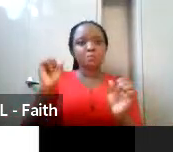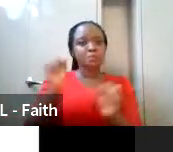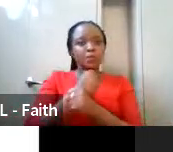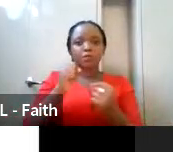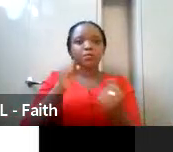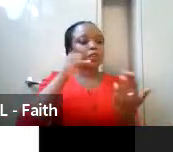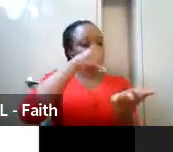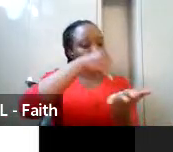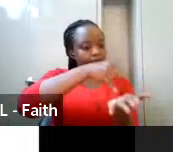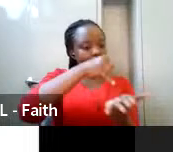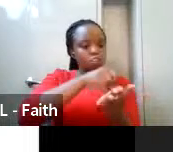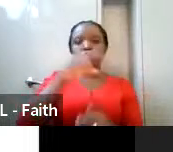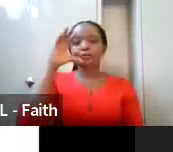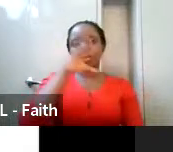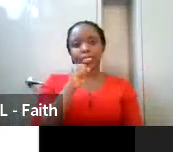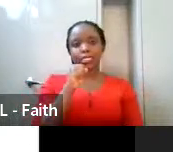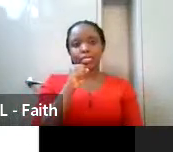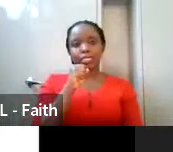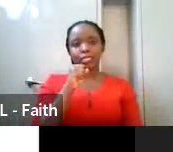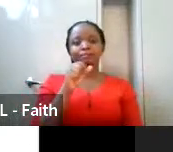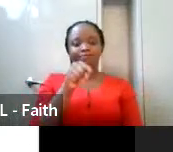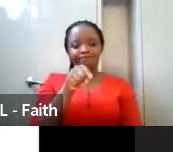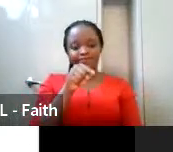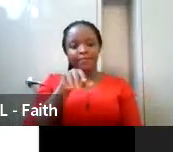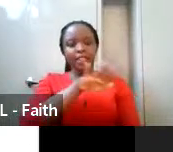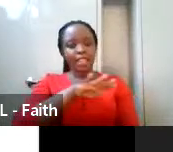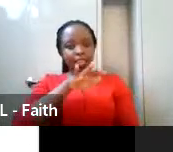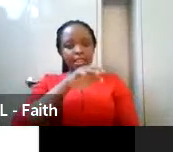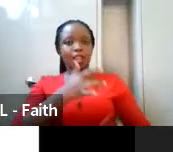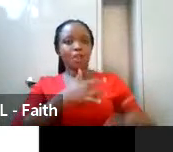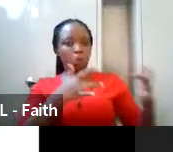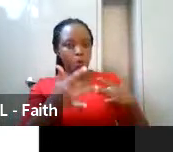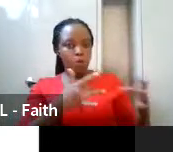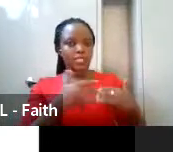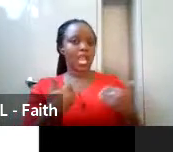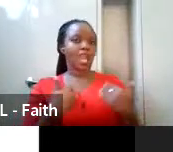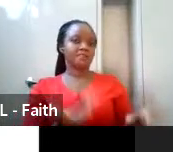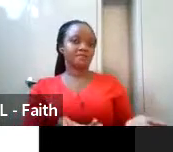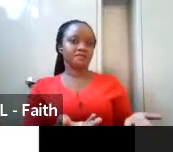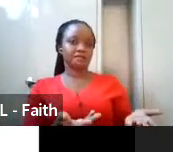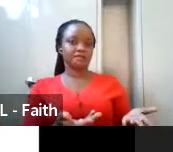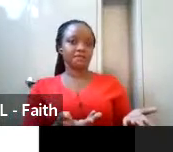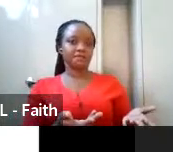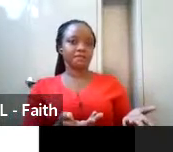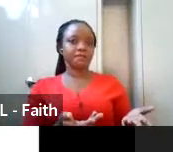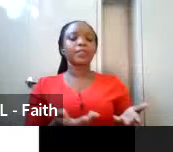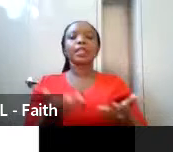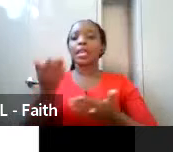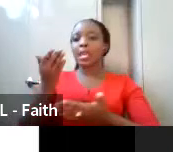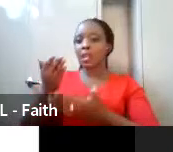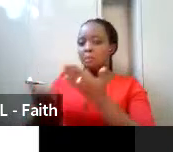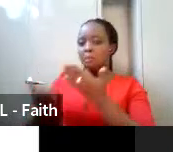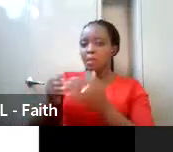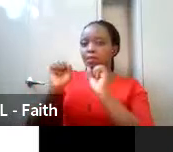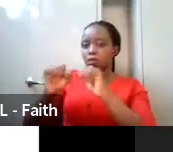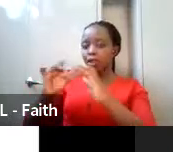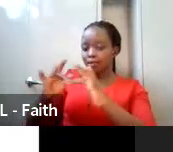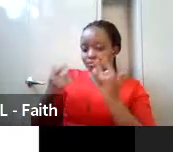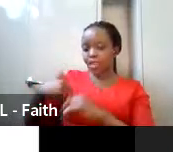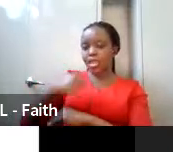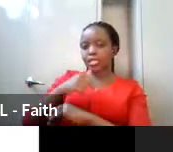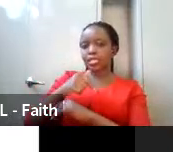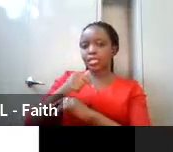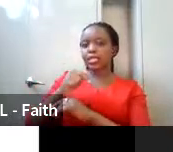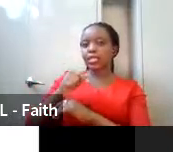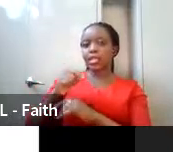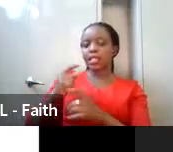that. That's where my issue is. Yeah, maybe you can just email us on team support, then we can pick up the